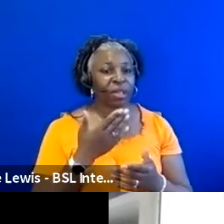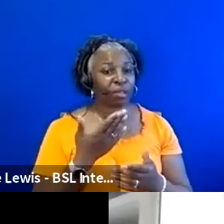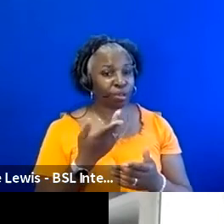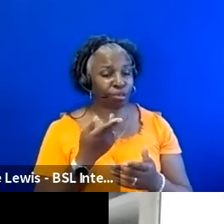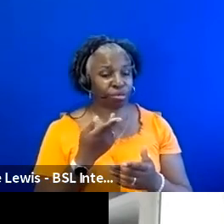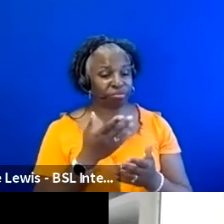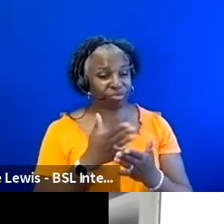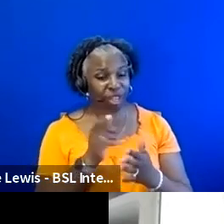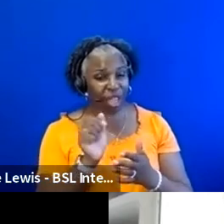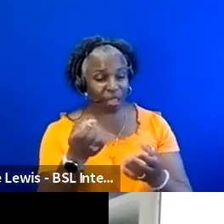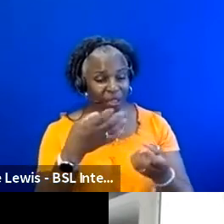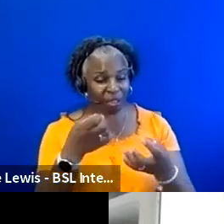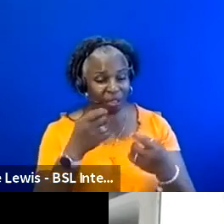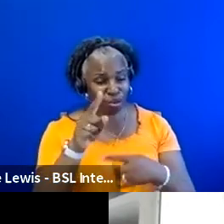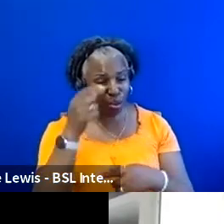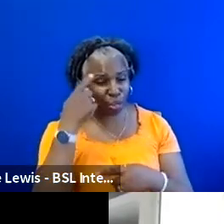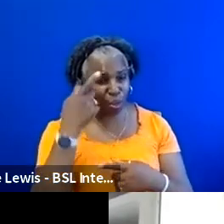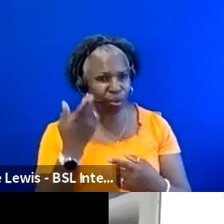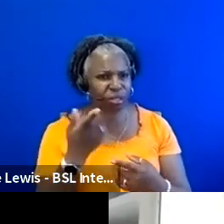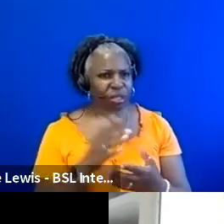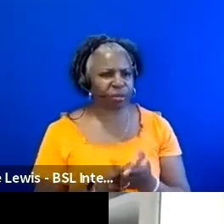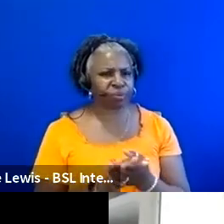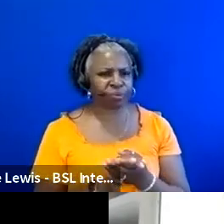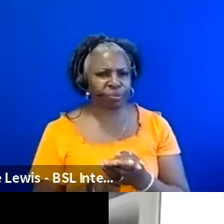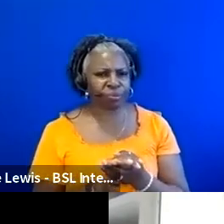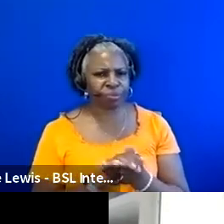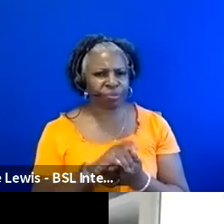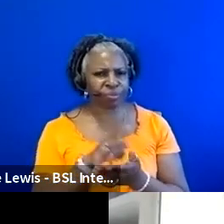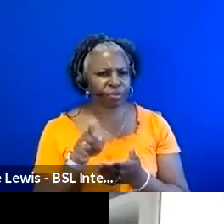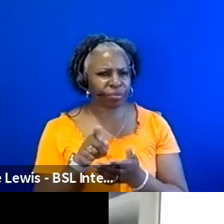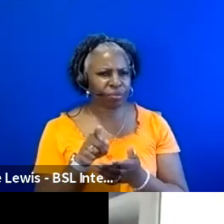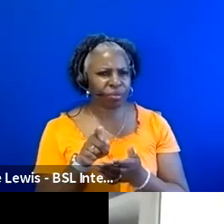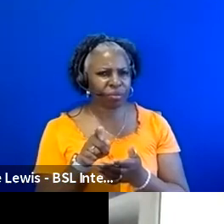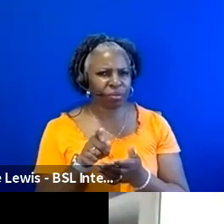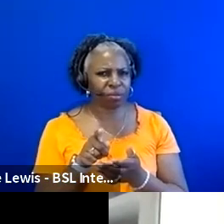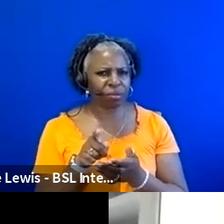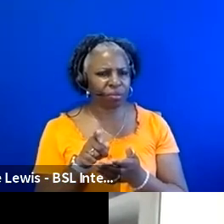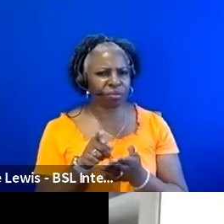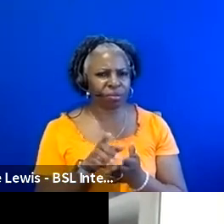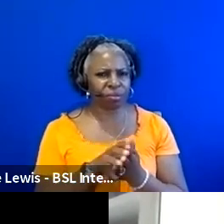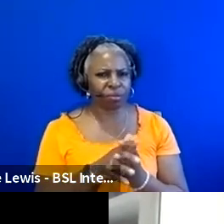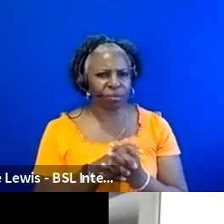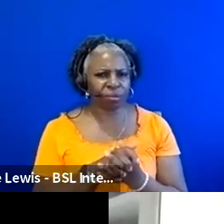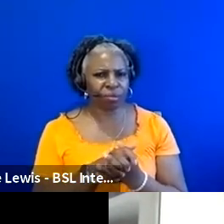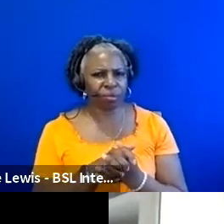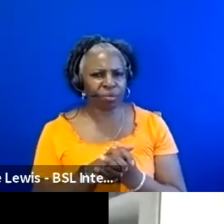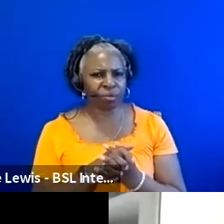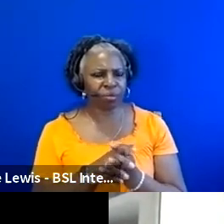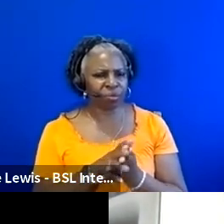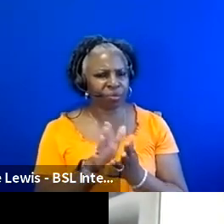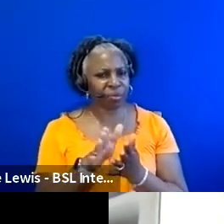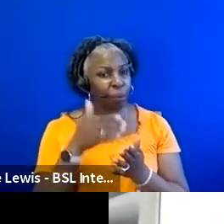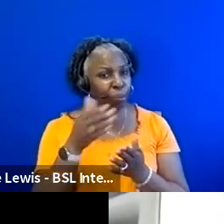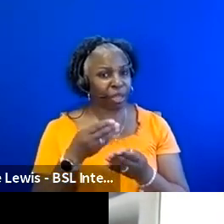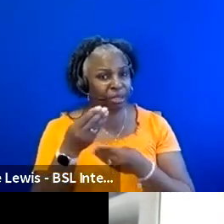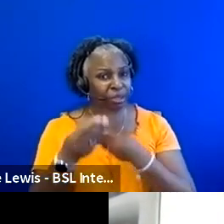I'd love to go to you, Heba, because I know we were just discussing that For some journalists across the region, it's